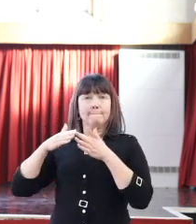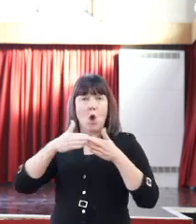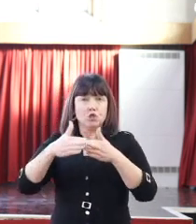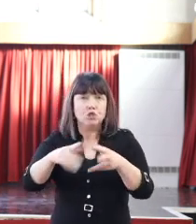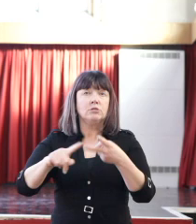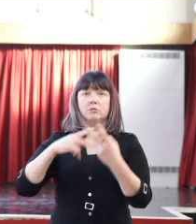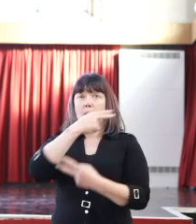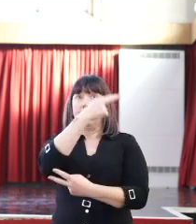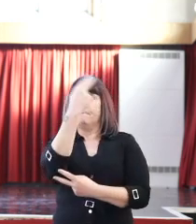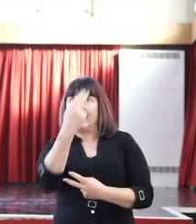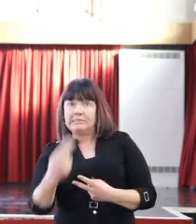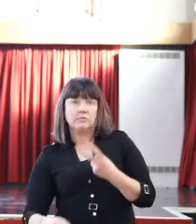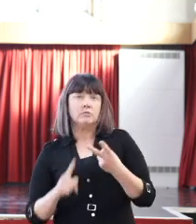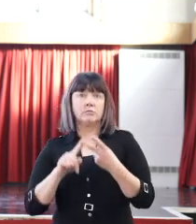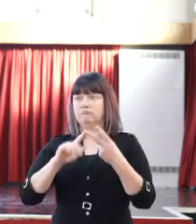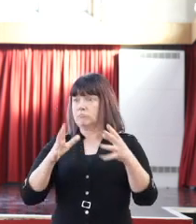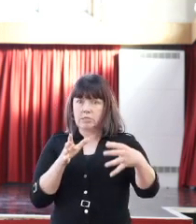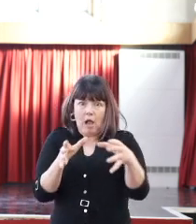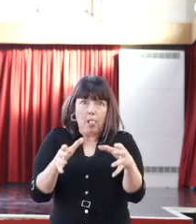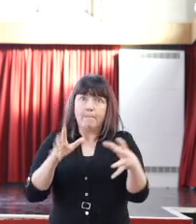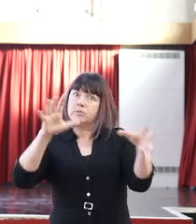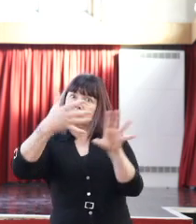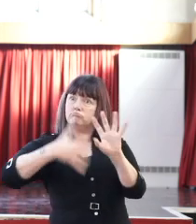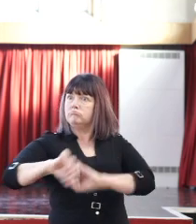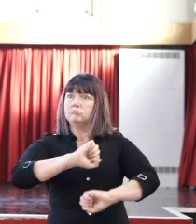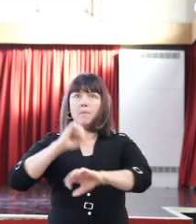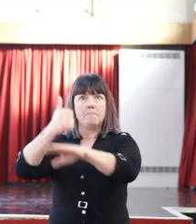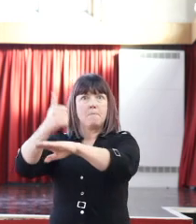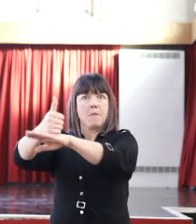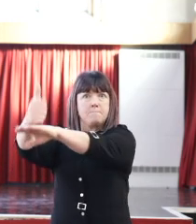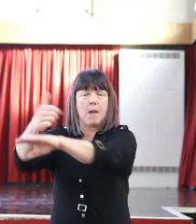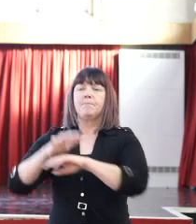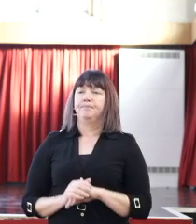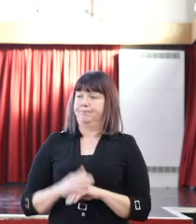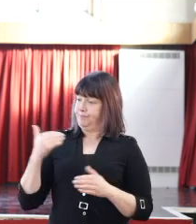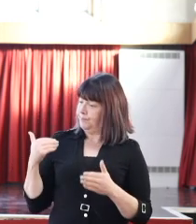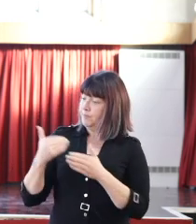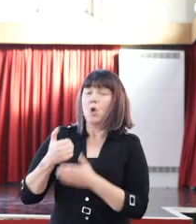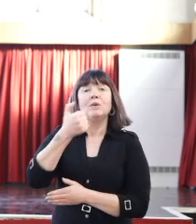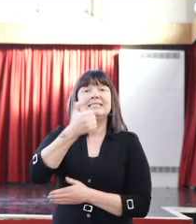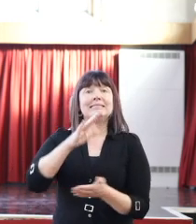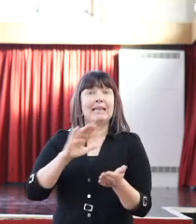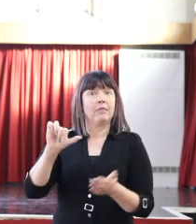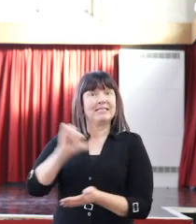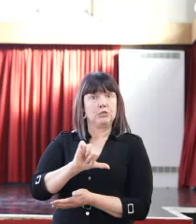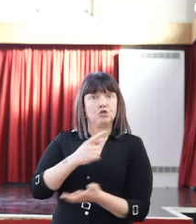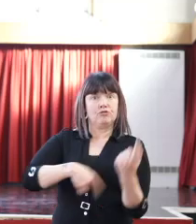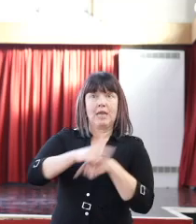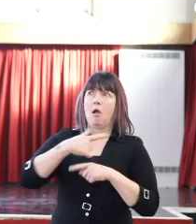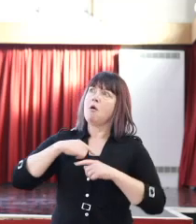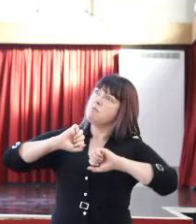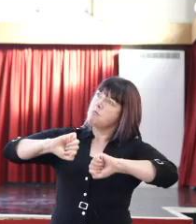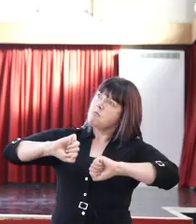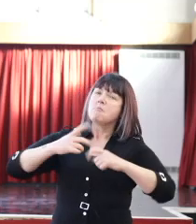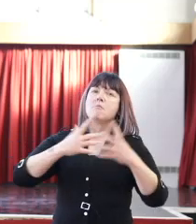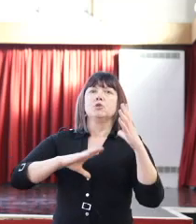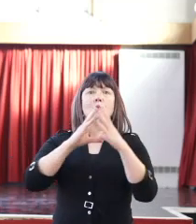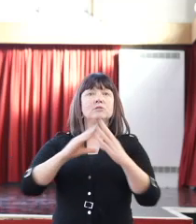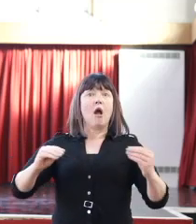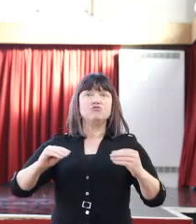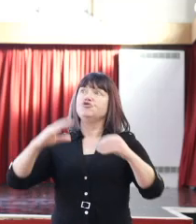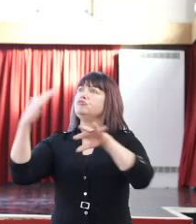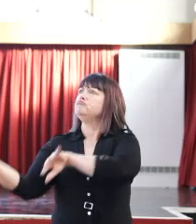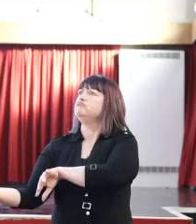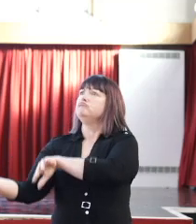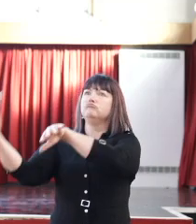variety of places and ethnicities. In the 16th century, the strangers referred to Dutch and French-speaking refugees who fled